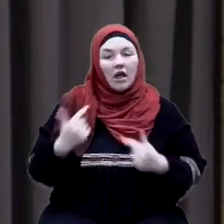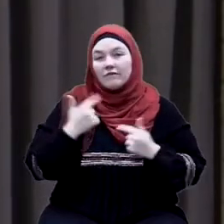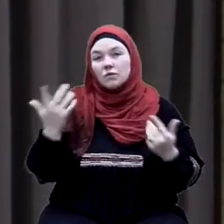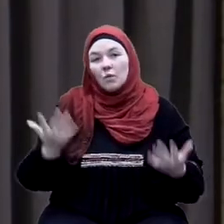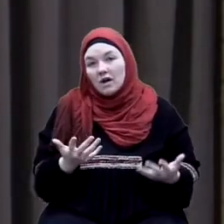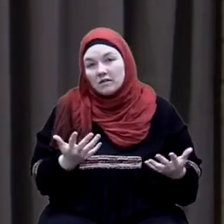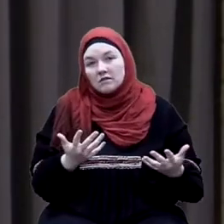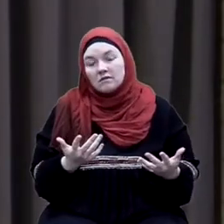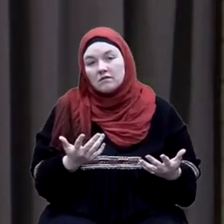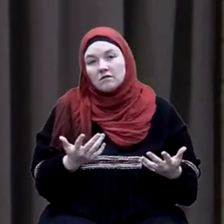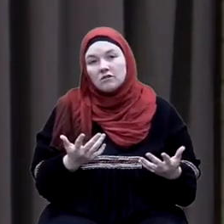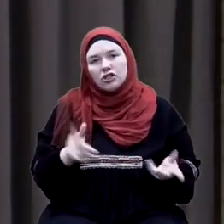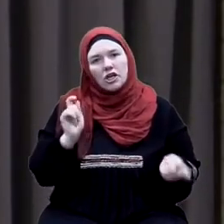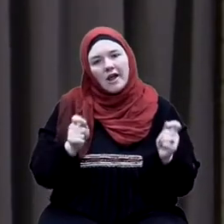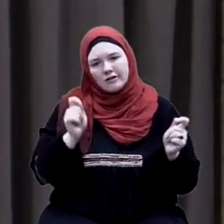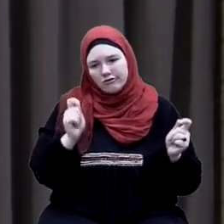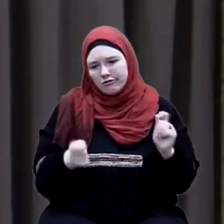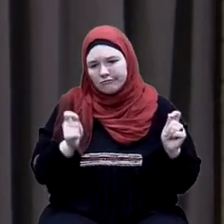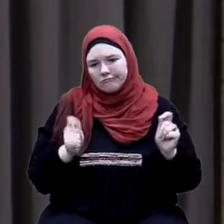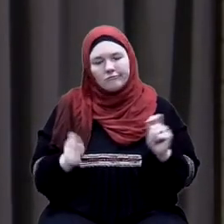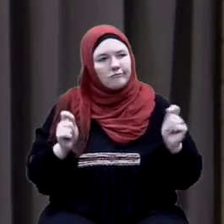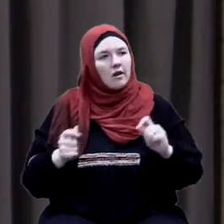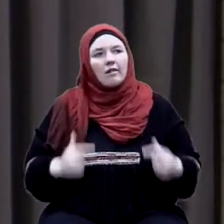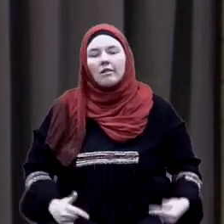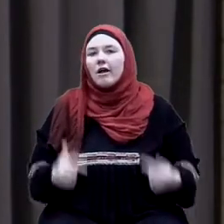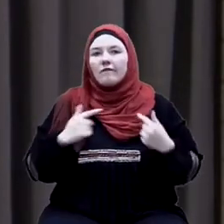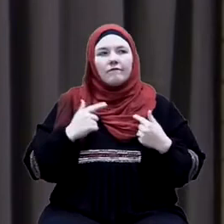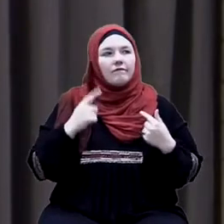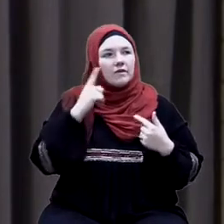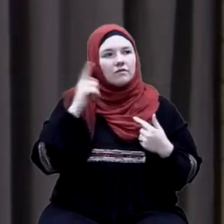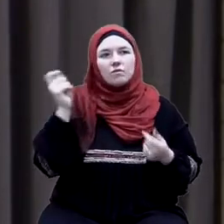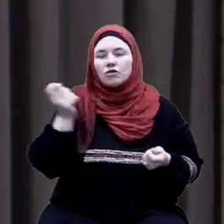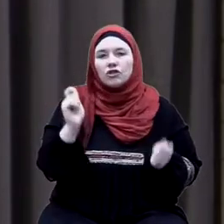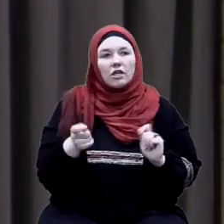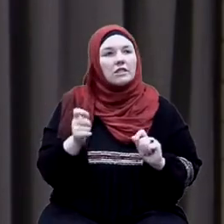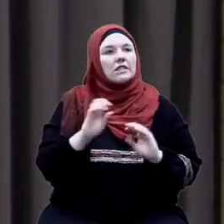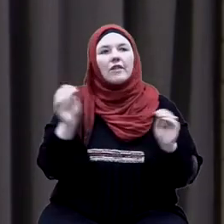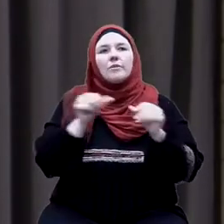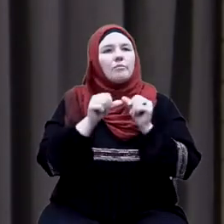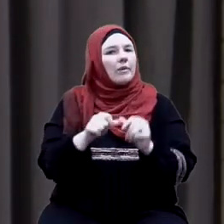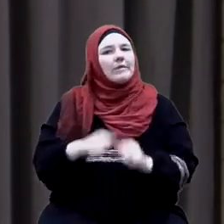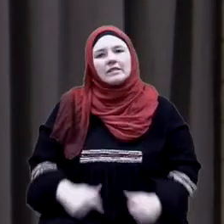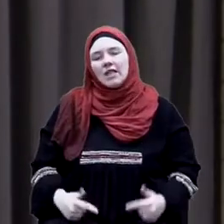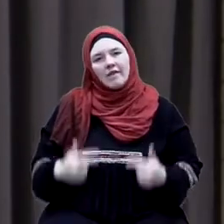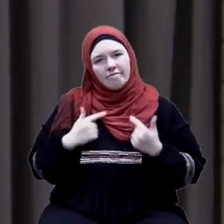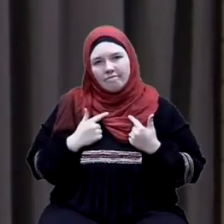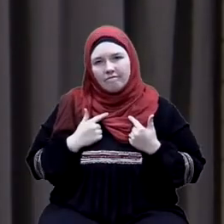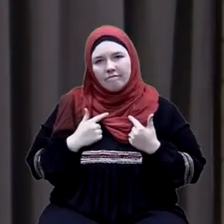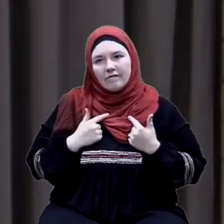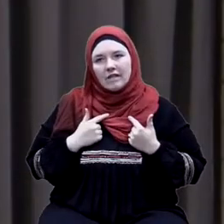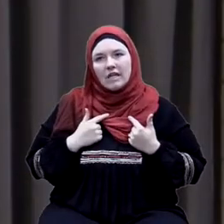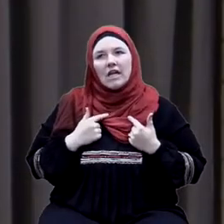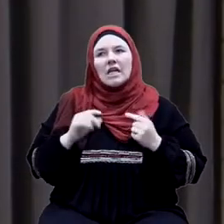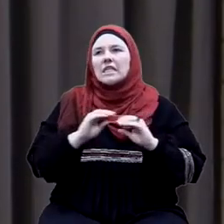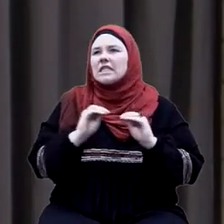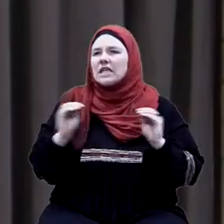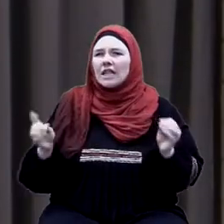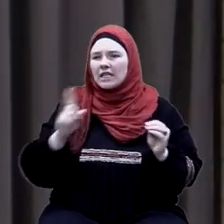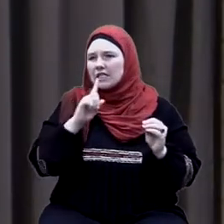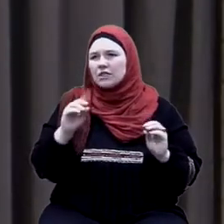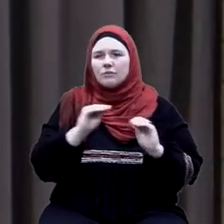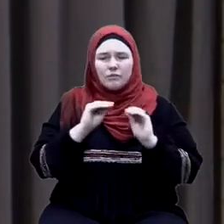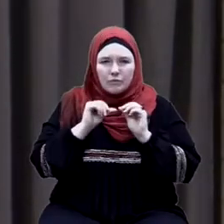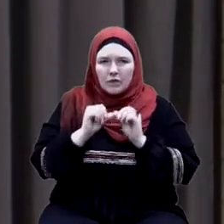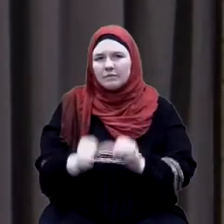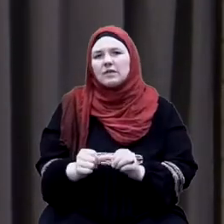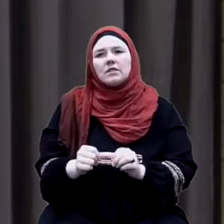what? Change. Nothing is permanent in this life. Nothing is permanent. No